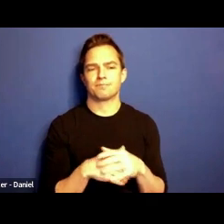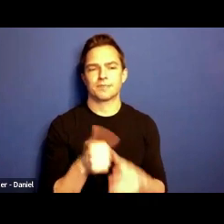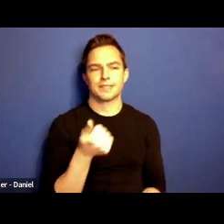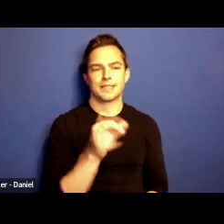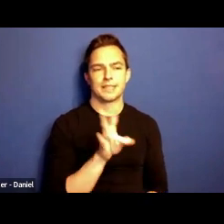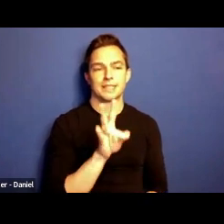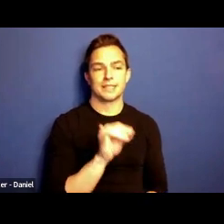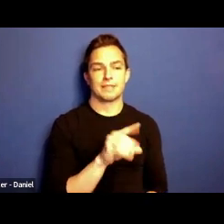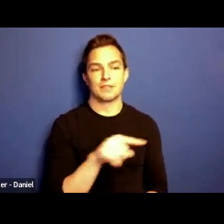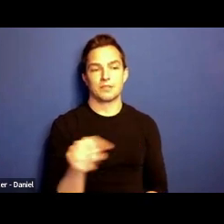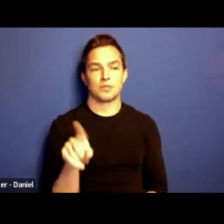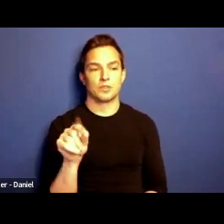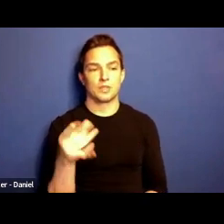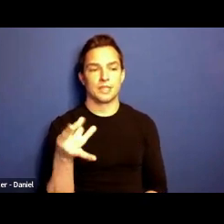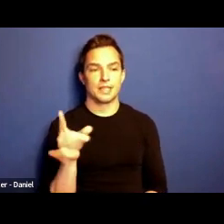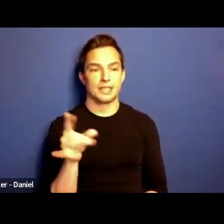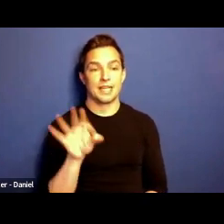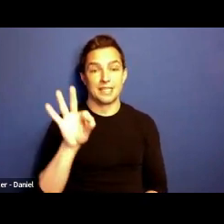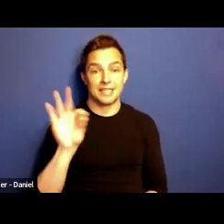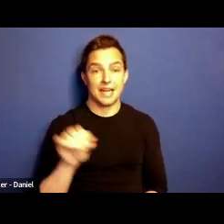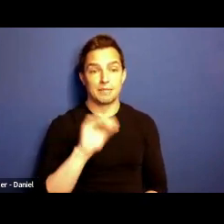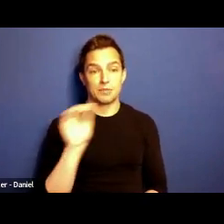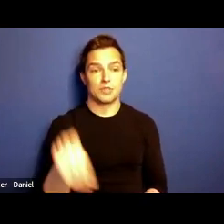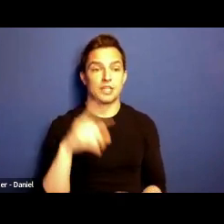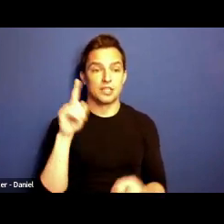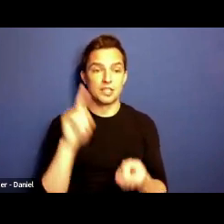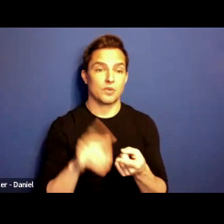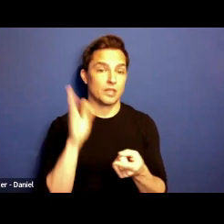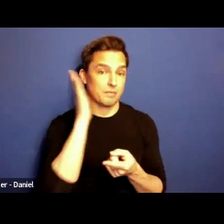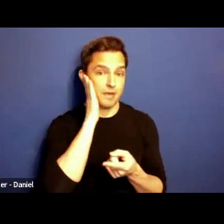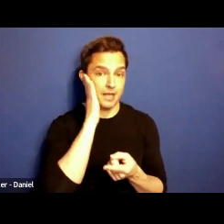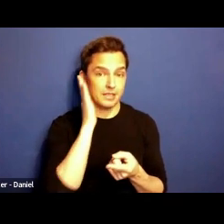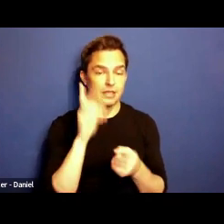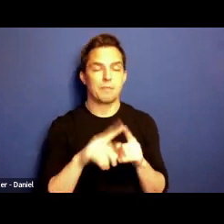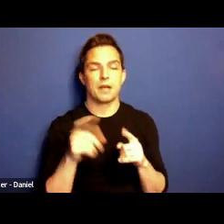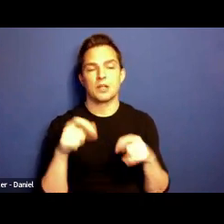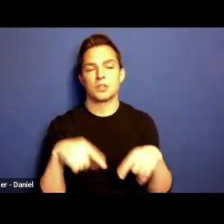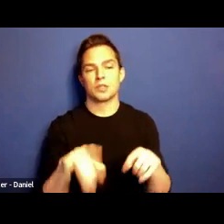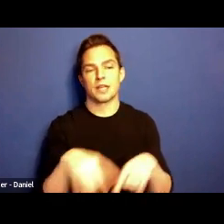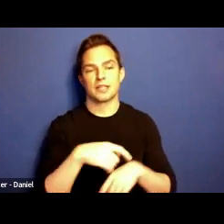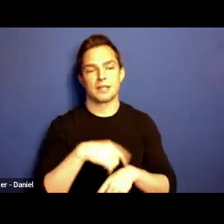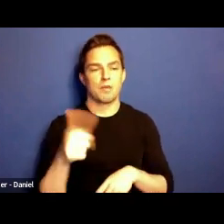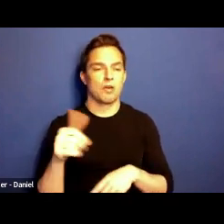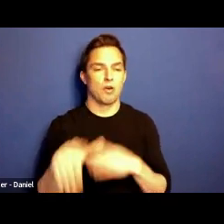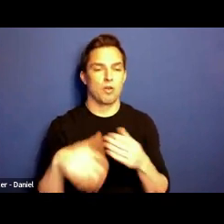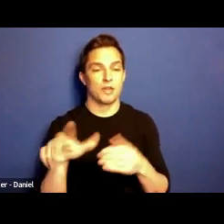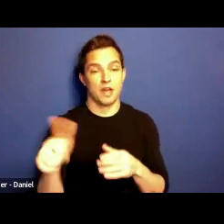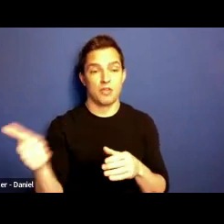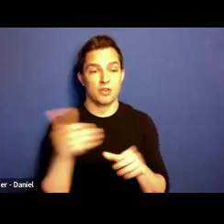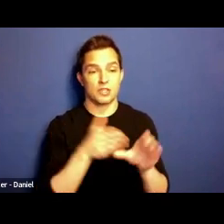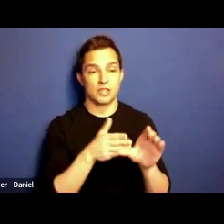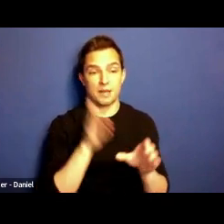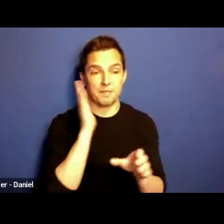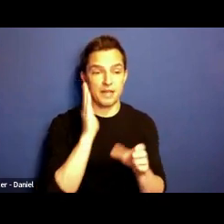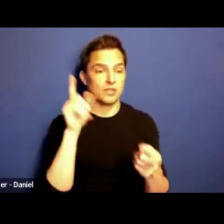to 2018, there was a 90% decrease in beds. But during that same time, all the other psych beds increased by